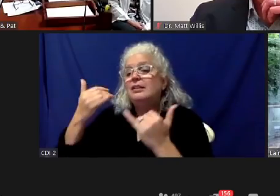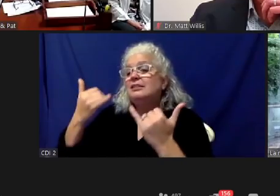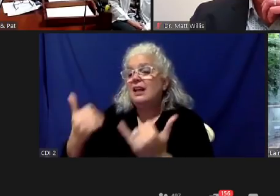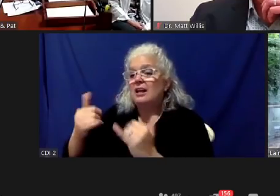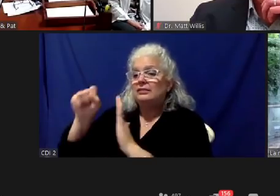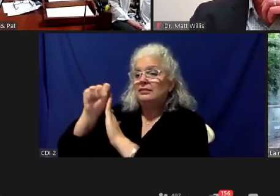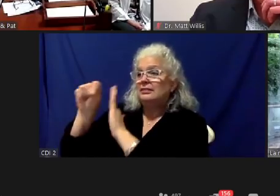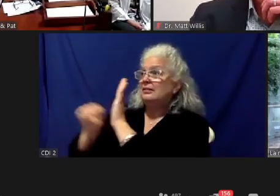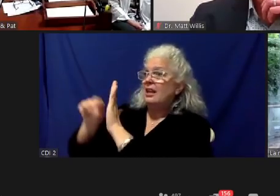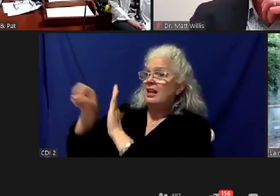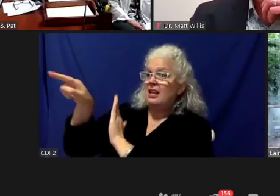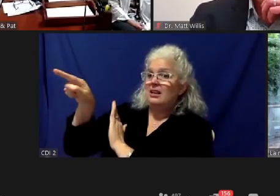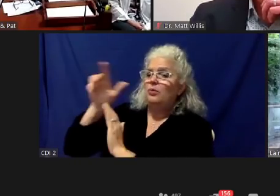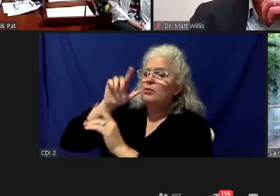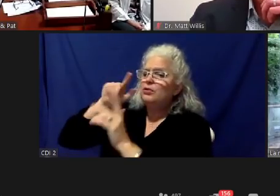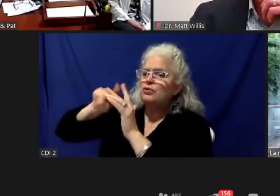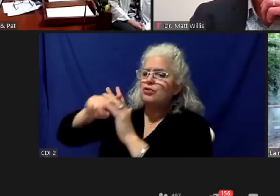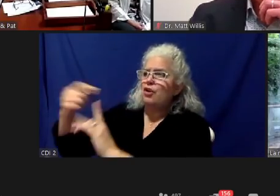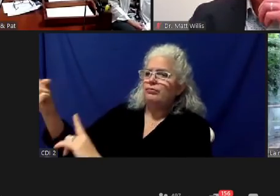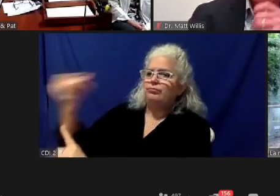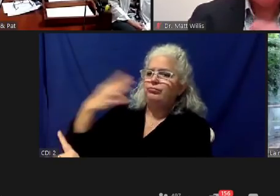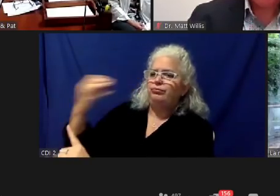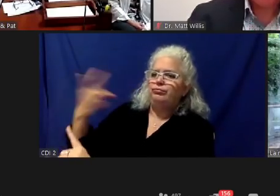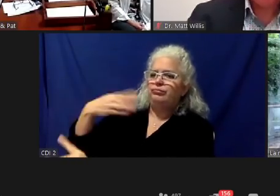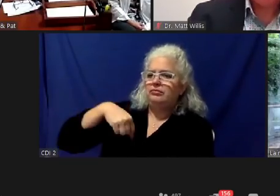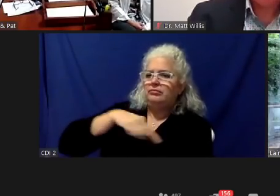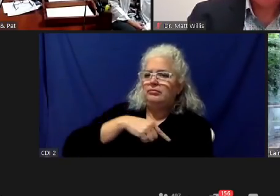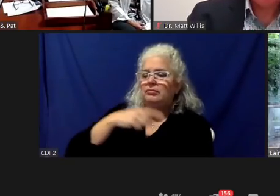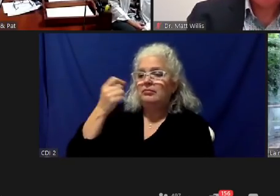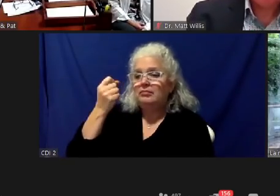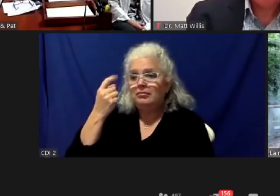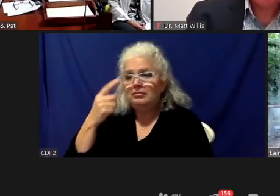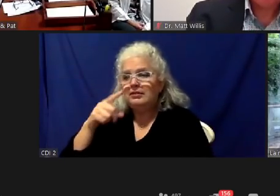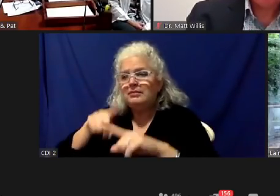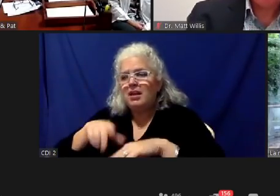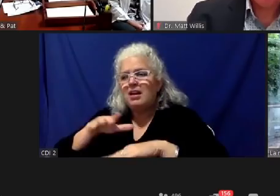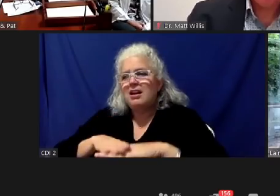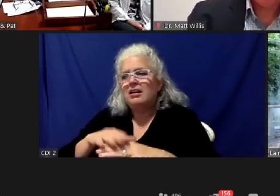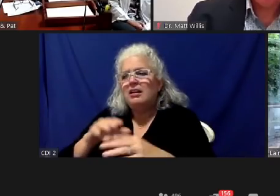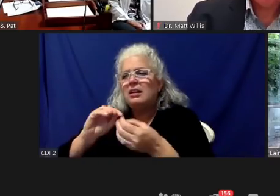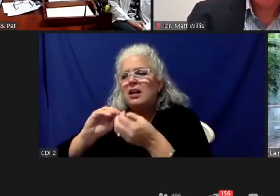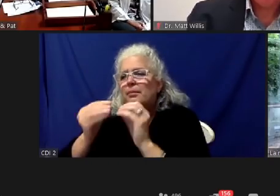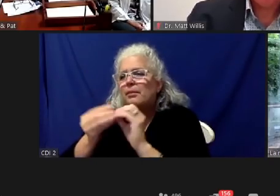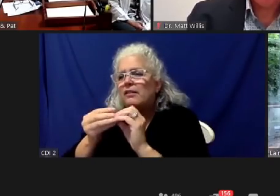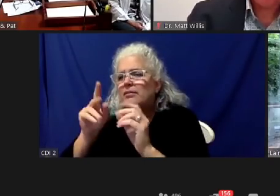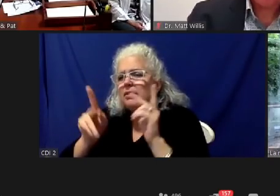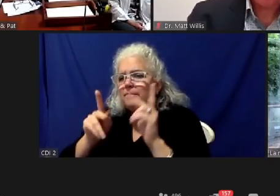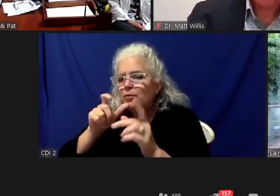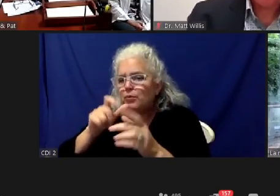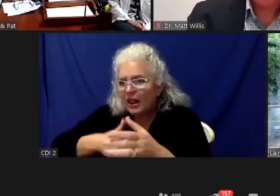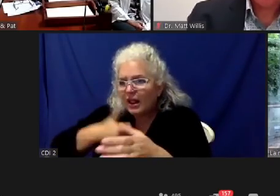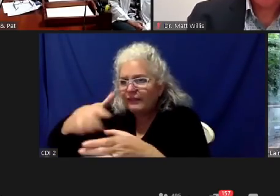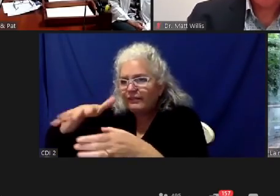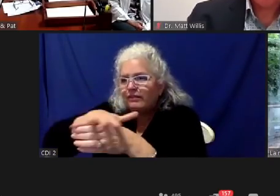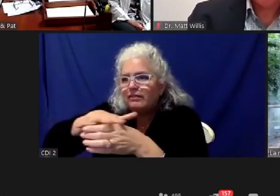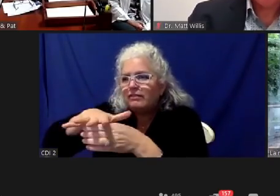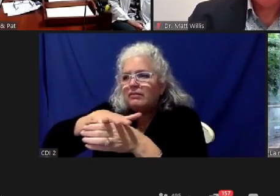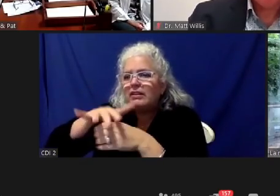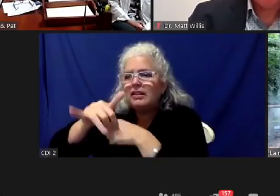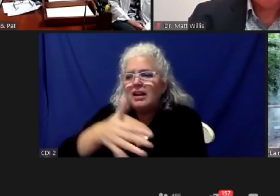based upon the size of folks, the number of people living in that county. So